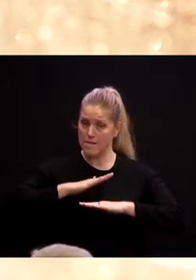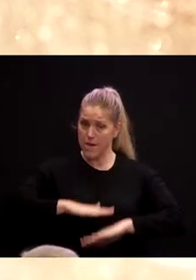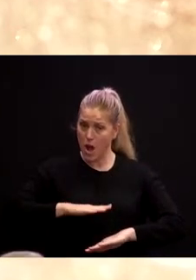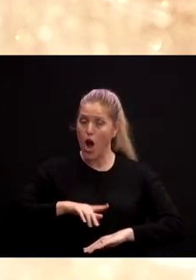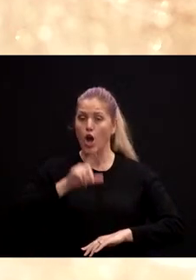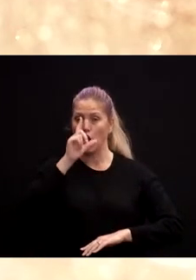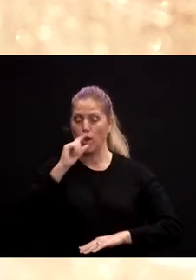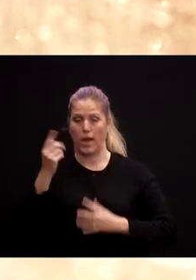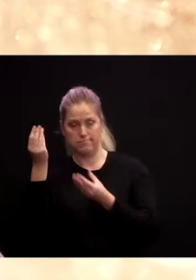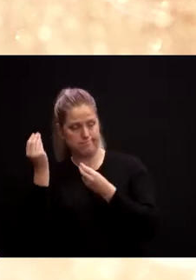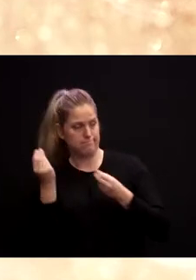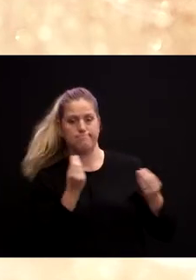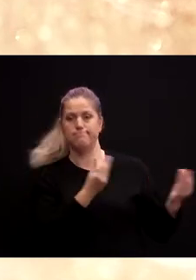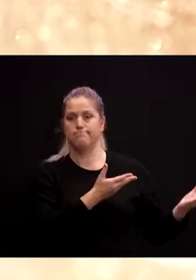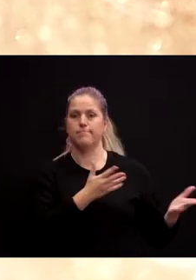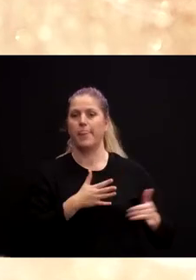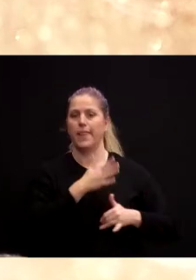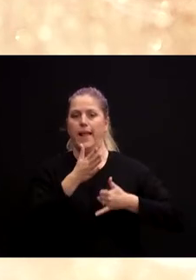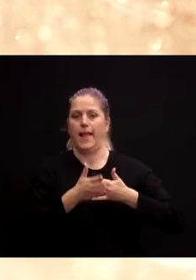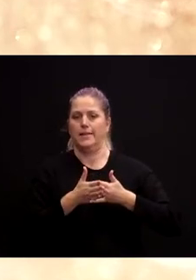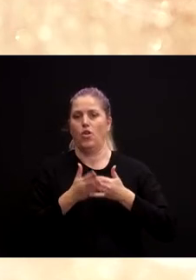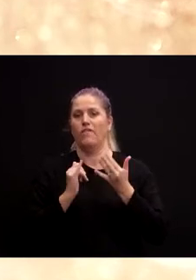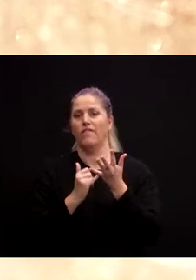that consideration at the end of this session.